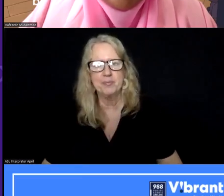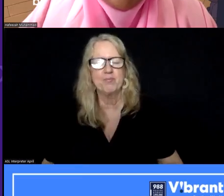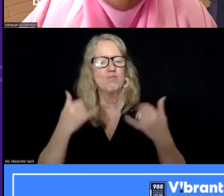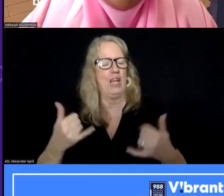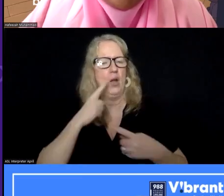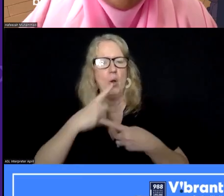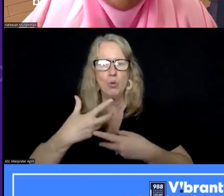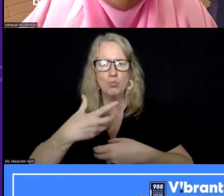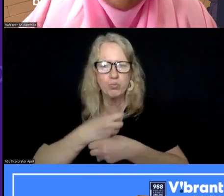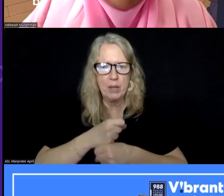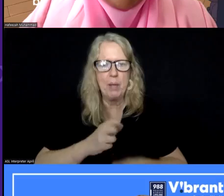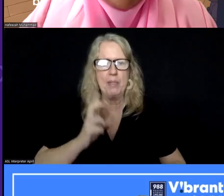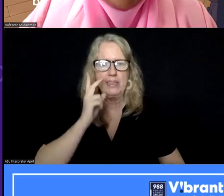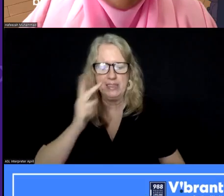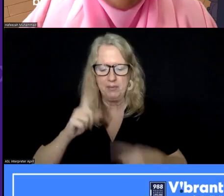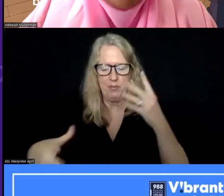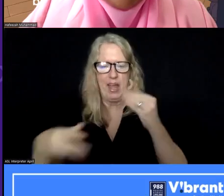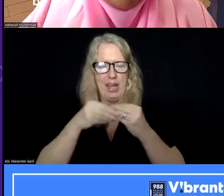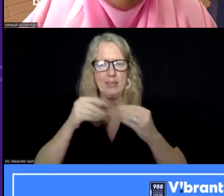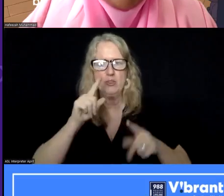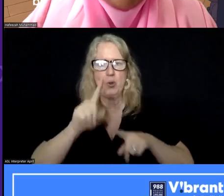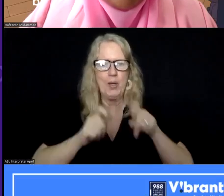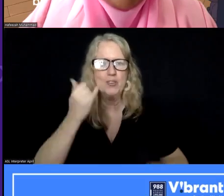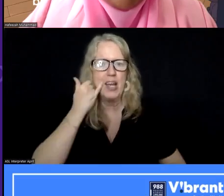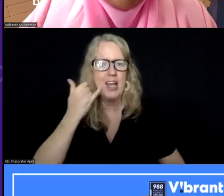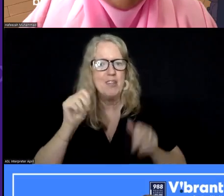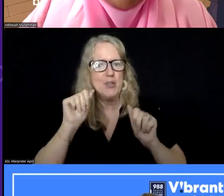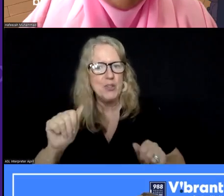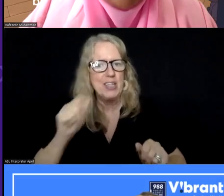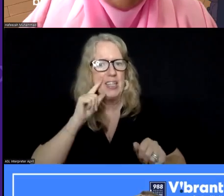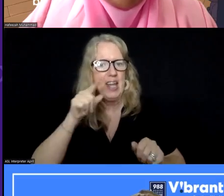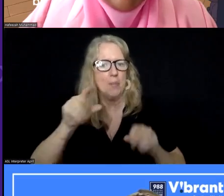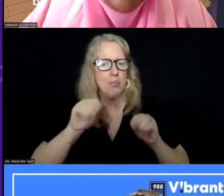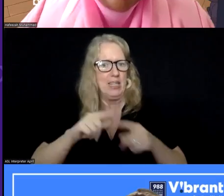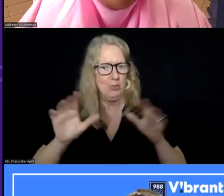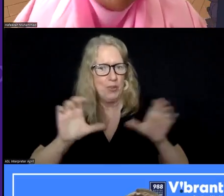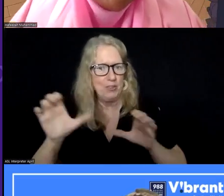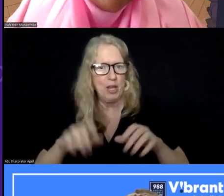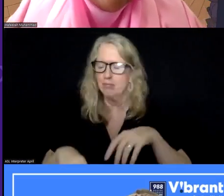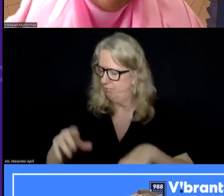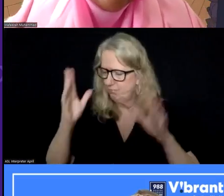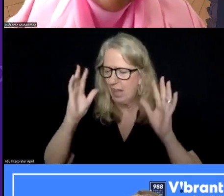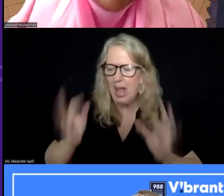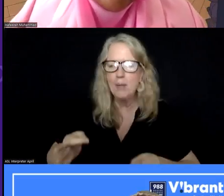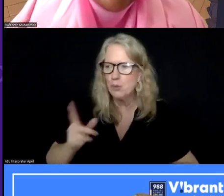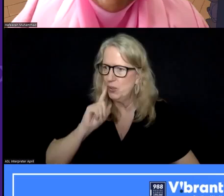Susan, I do see that your additional question came in. Maybe, Hafeezah, you can get to that one in the chat. Yes,